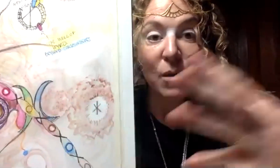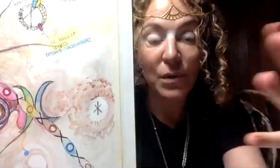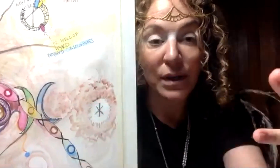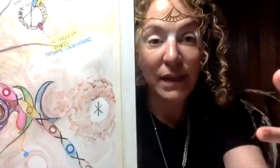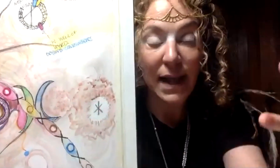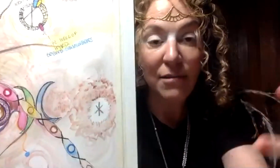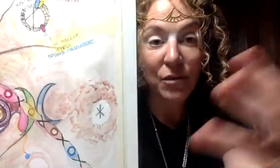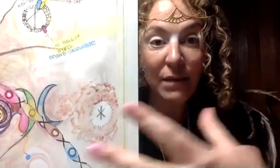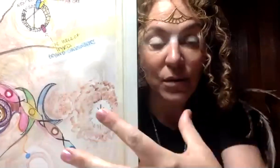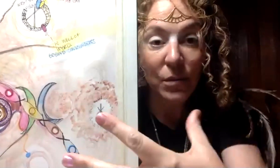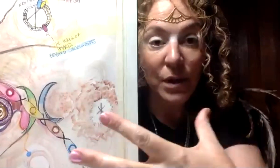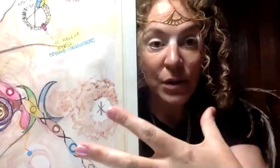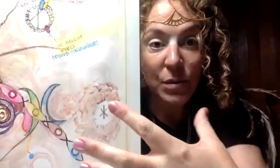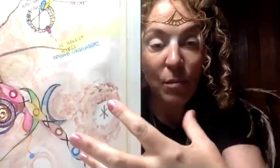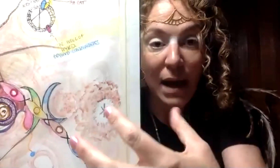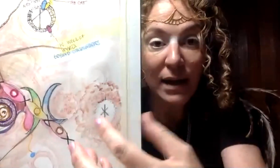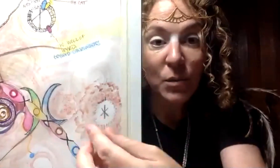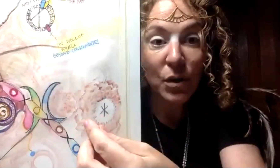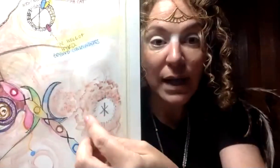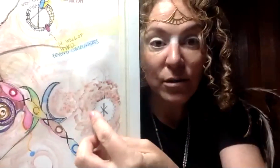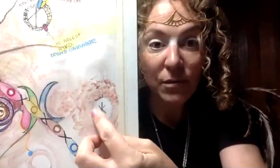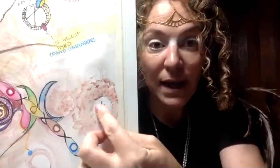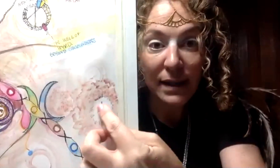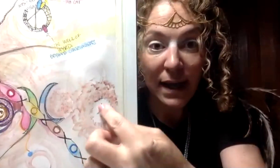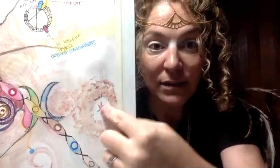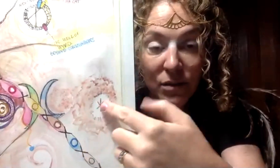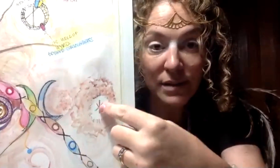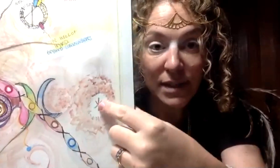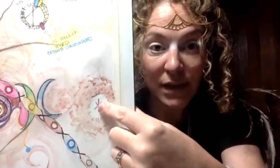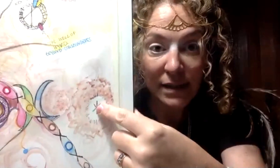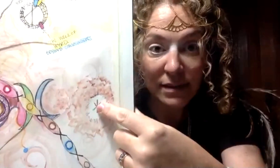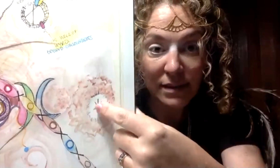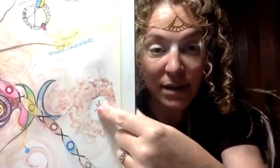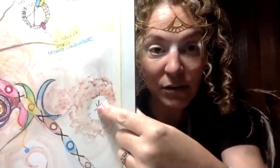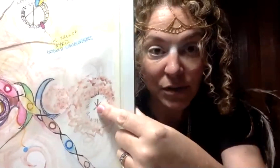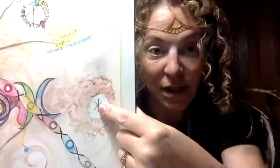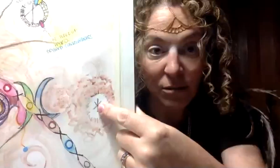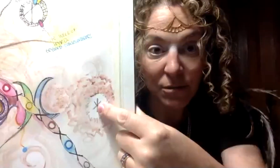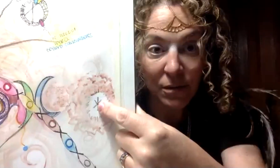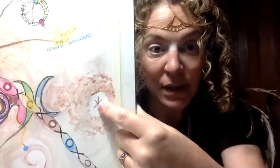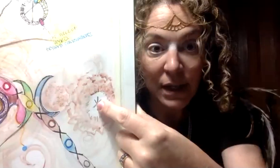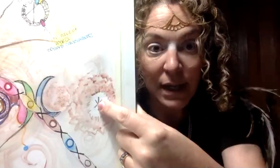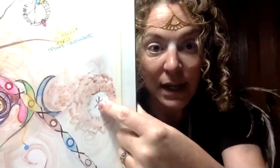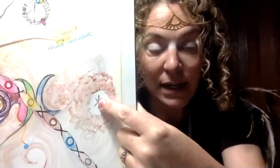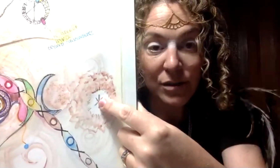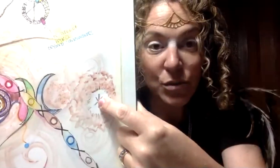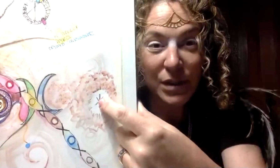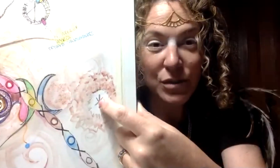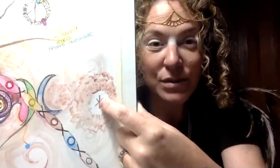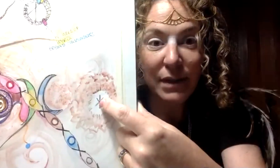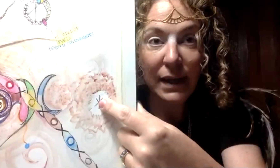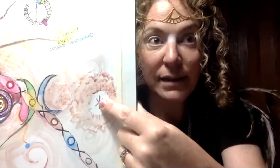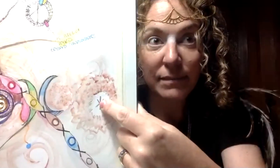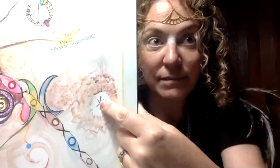expand outward, and then after that though, you go back inward and you find that little seed of ice in the center of yourself, and you